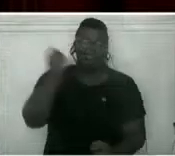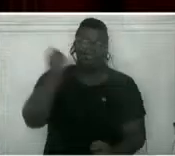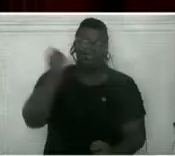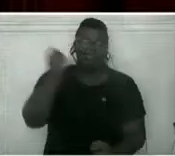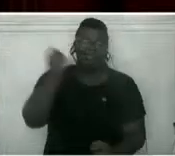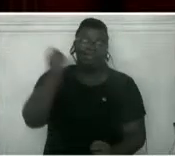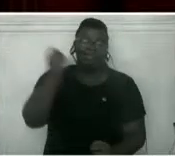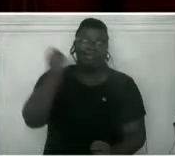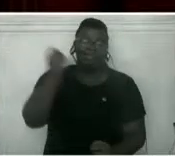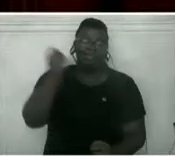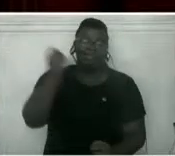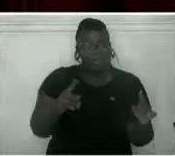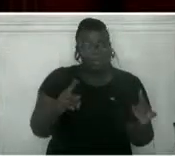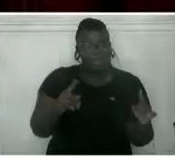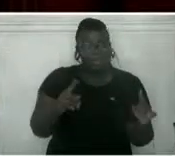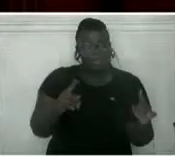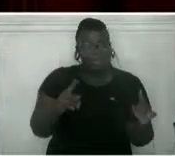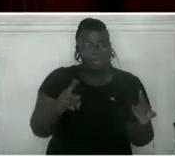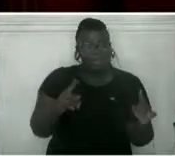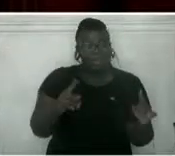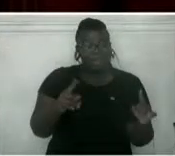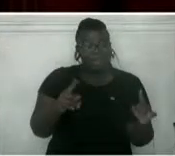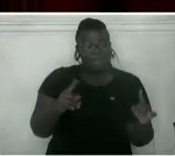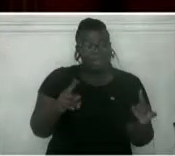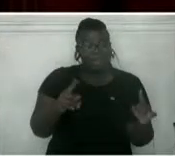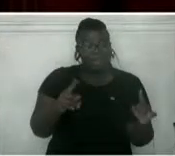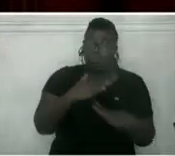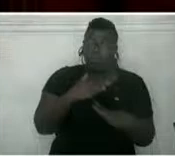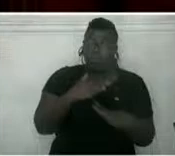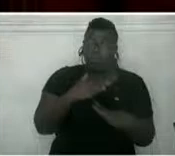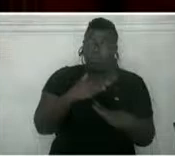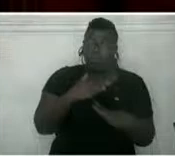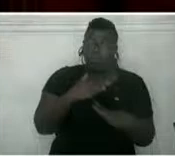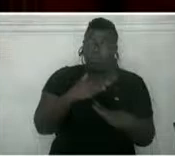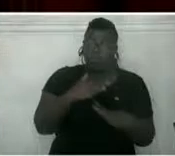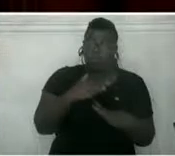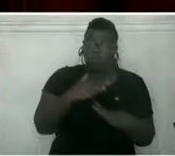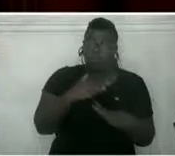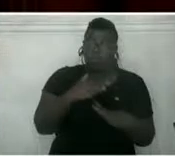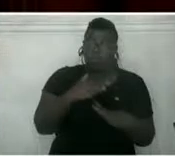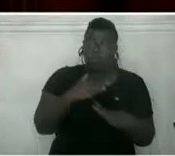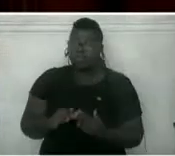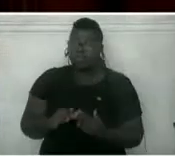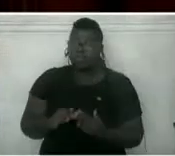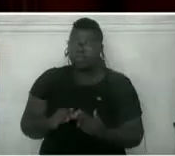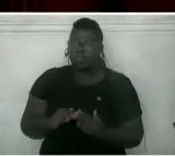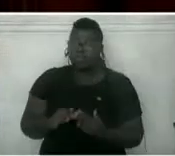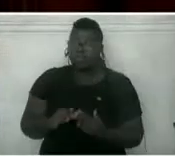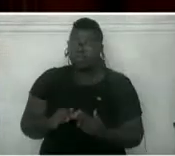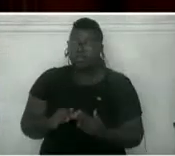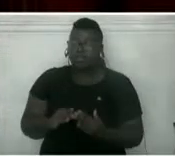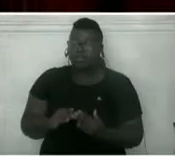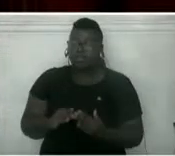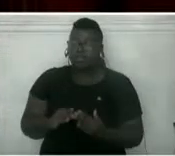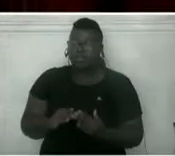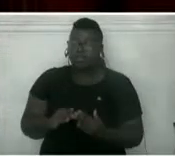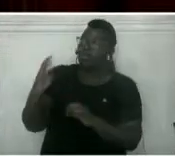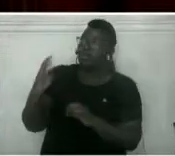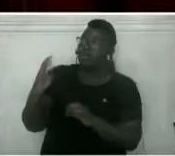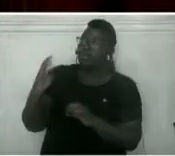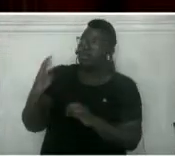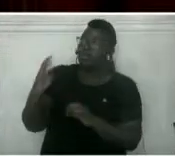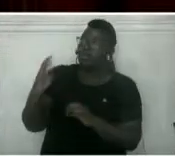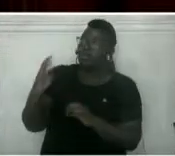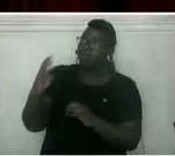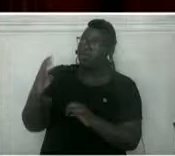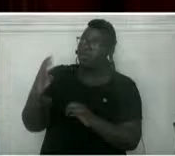yomthetho kuqine kule ndaba. Furthermore, the construction of 2 treatment centers by the